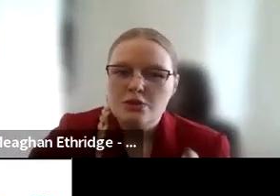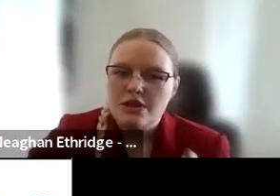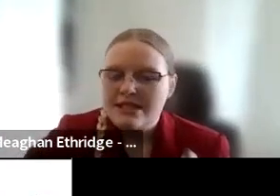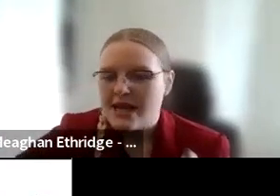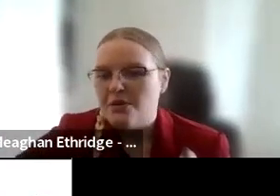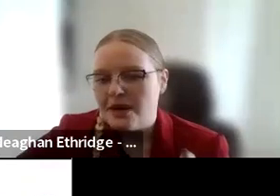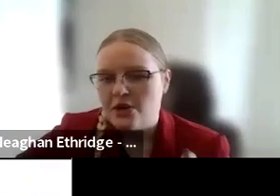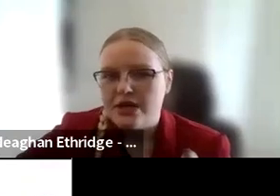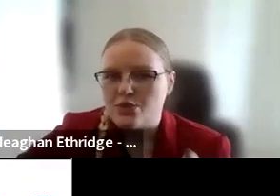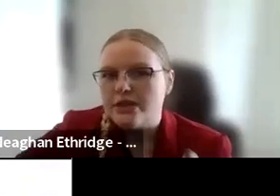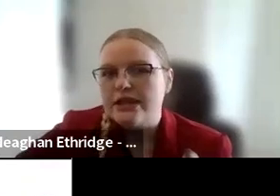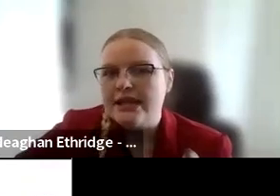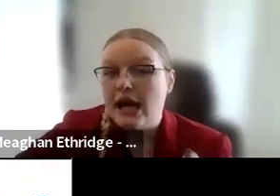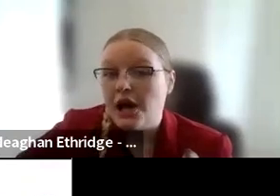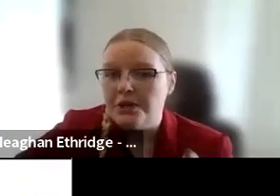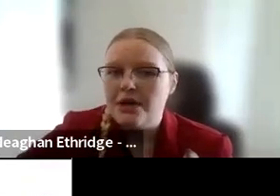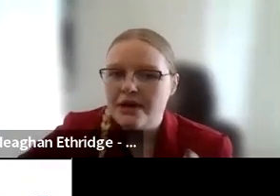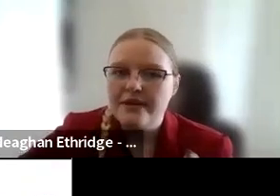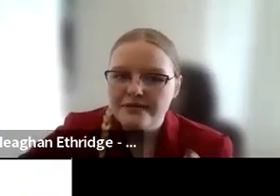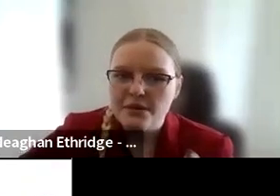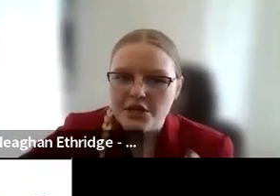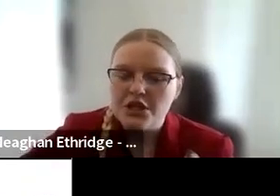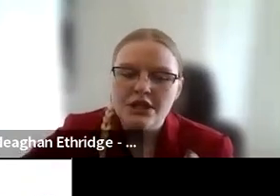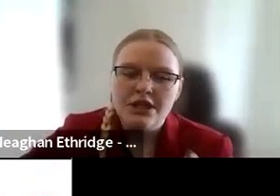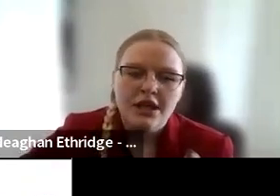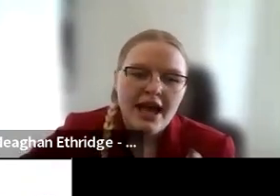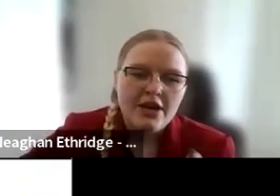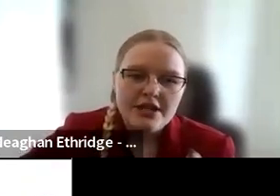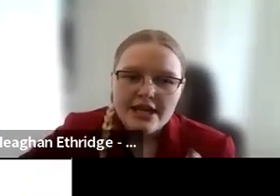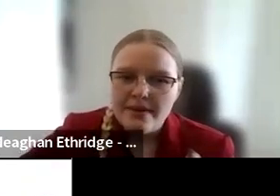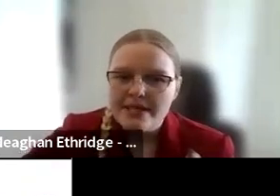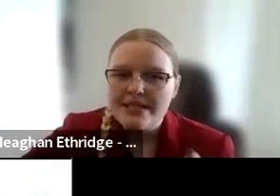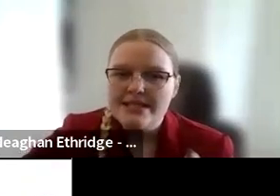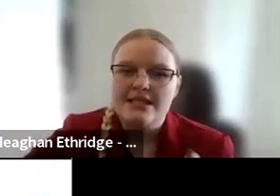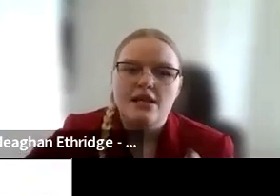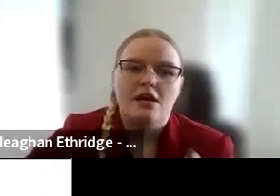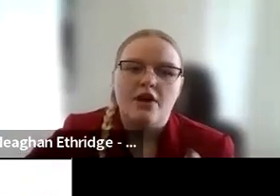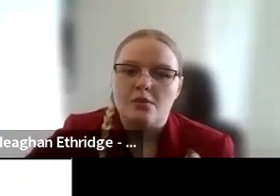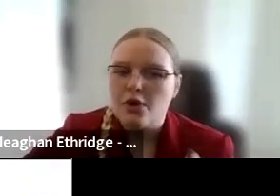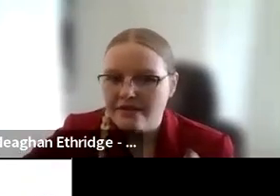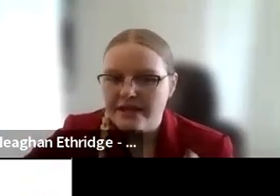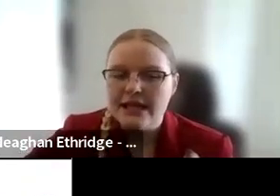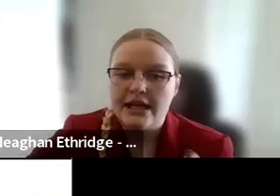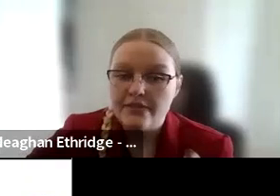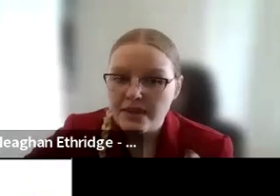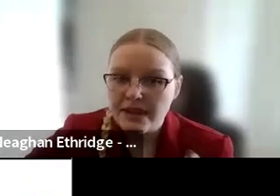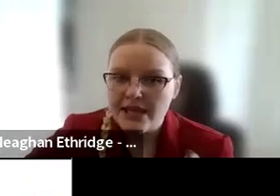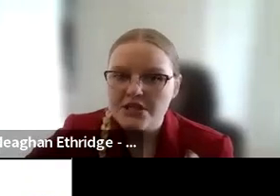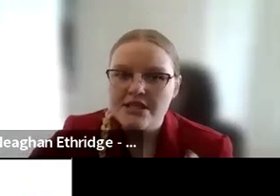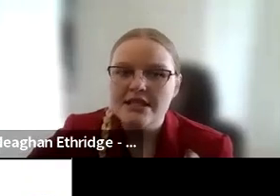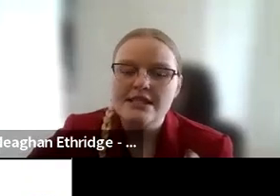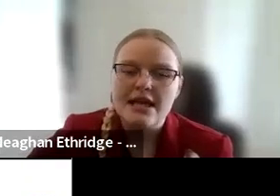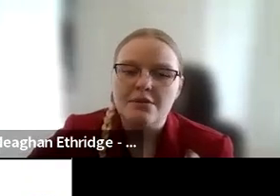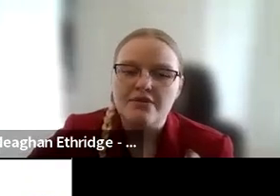So 211 Sacramento is really a hub of information, and our database consists of nonprofit and